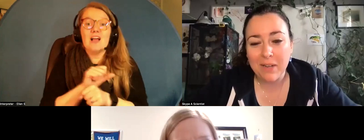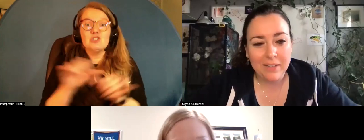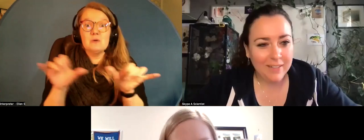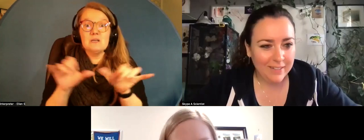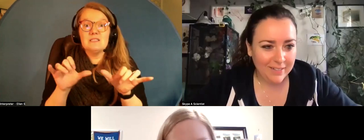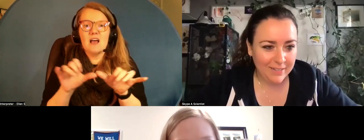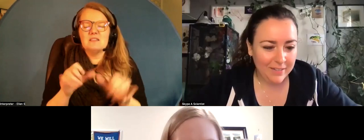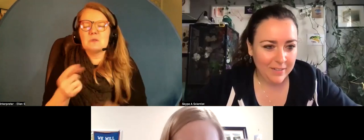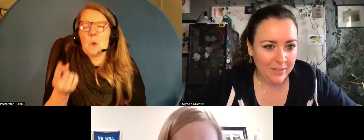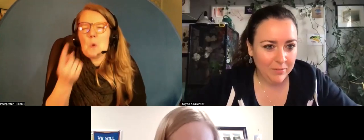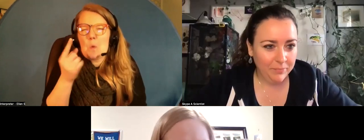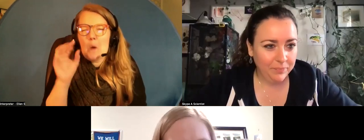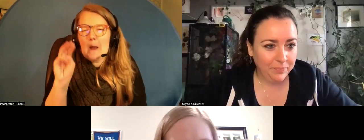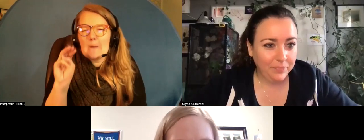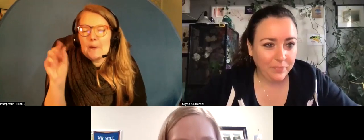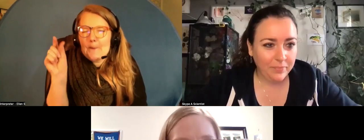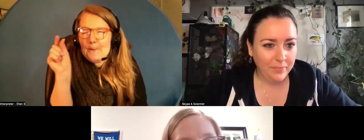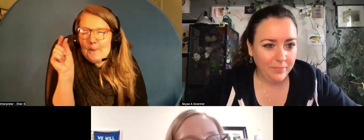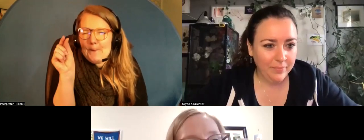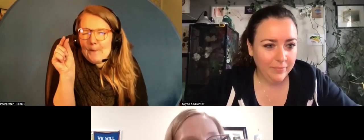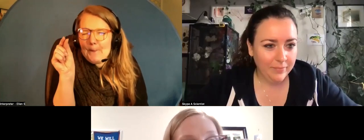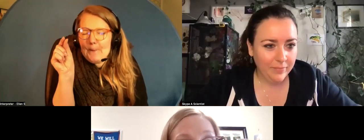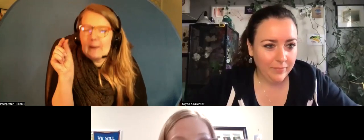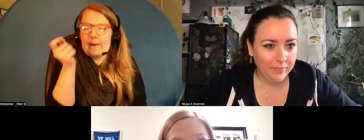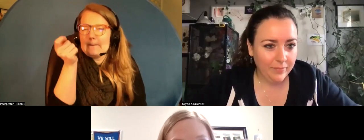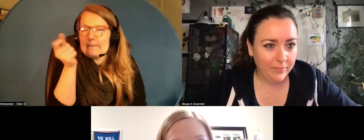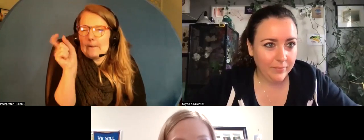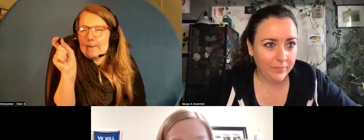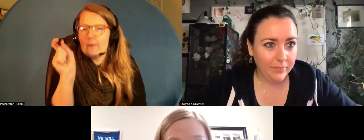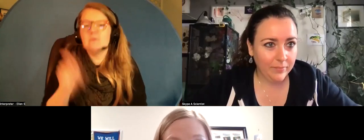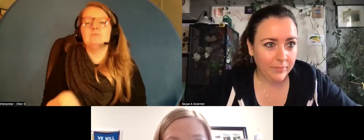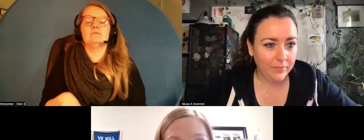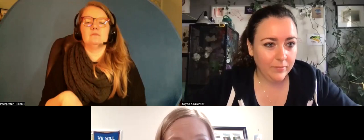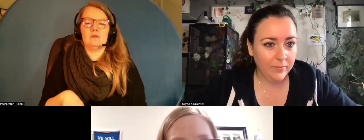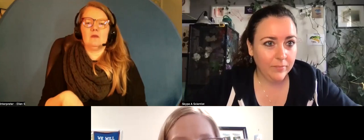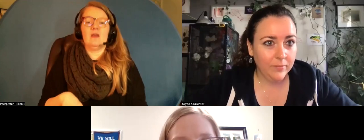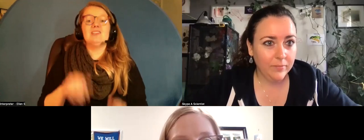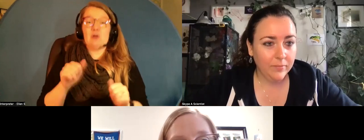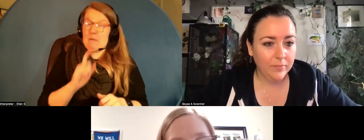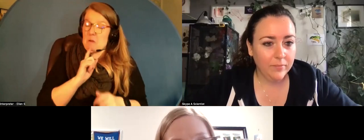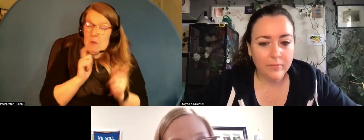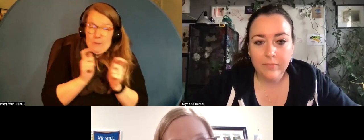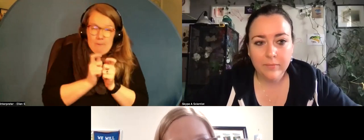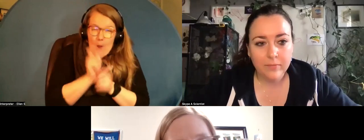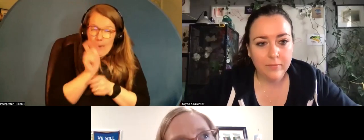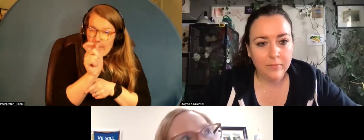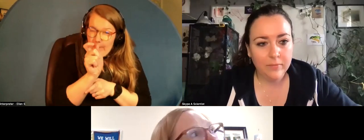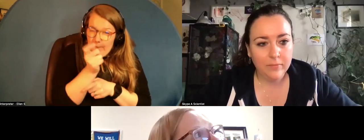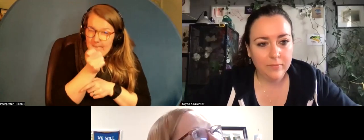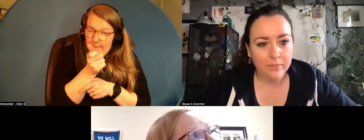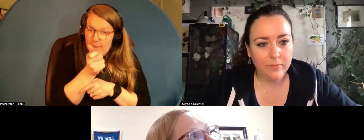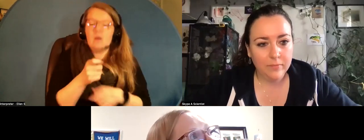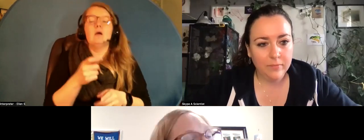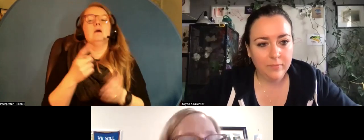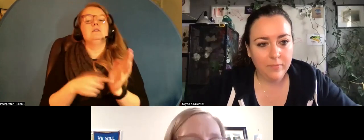and it's multiple cells. So teeny, tiny. So parasites can be really, really tiny, but some tapeworms,